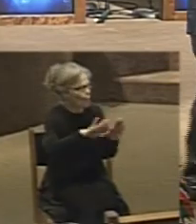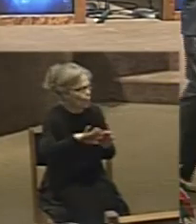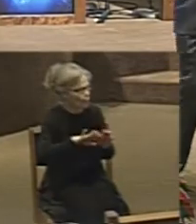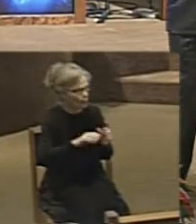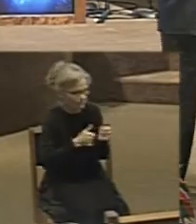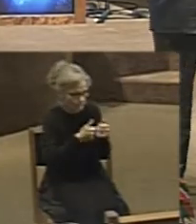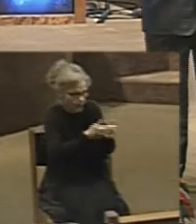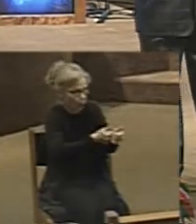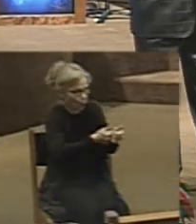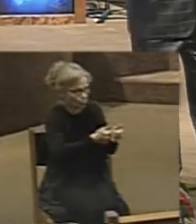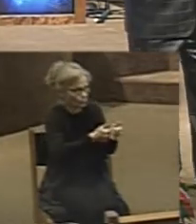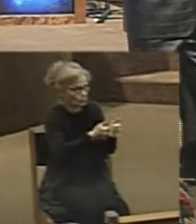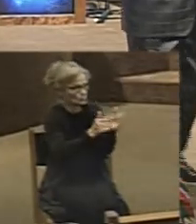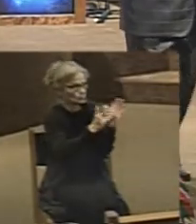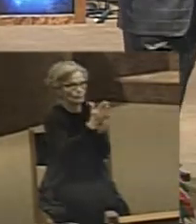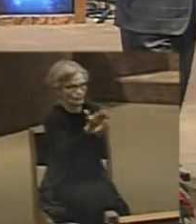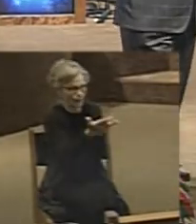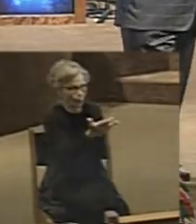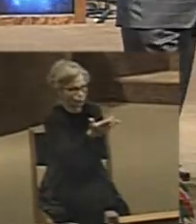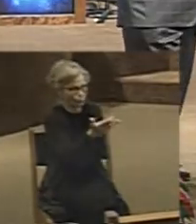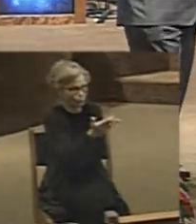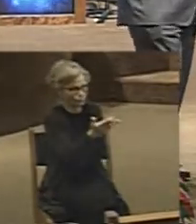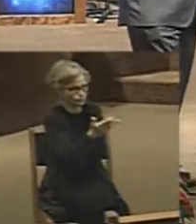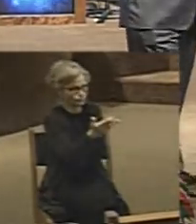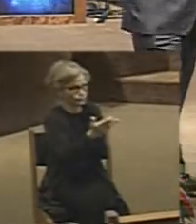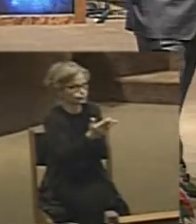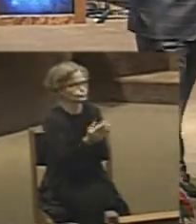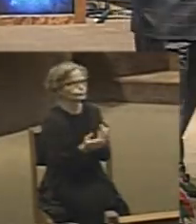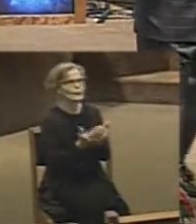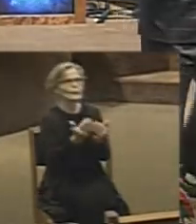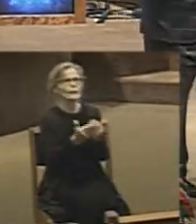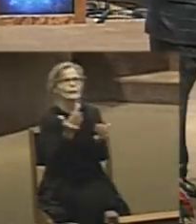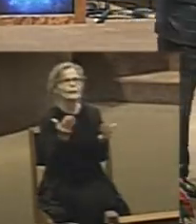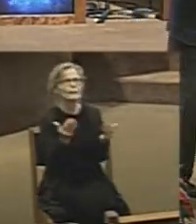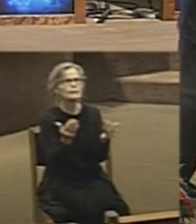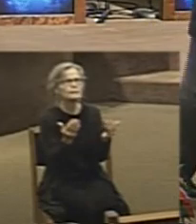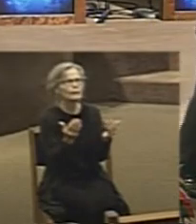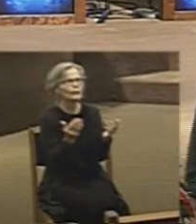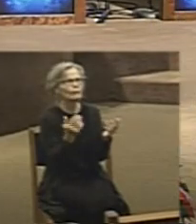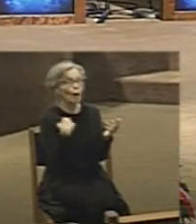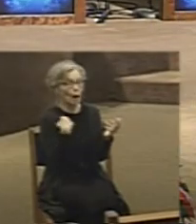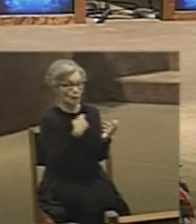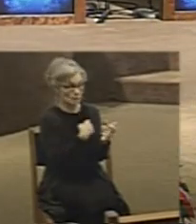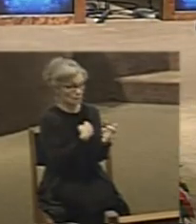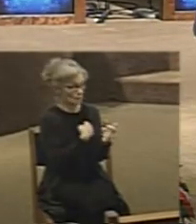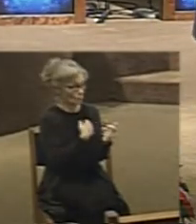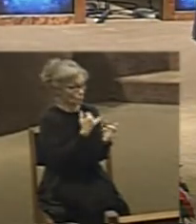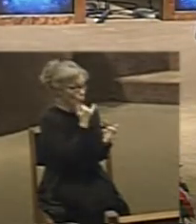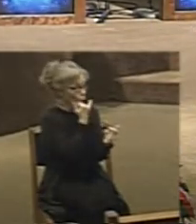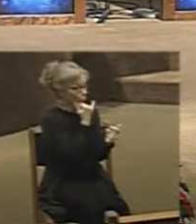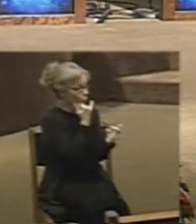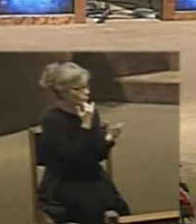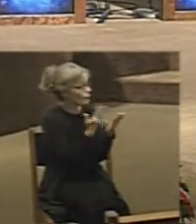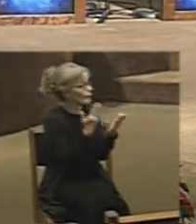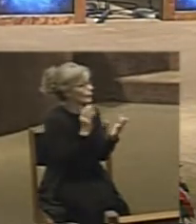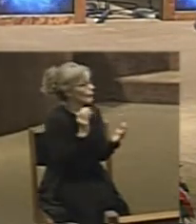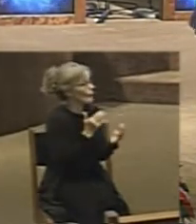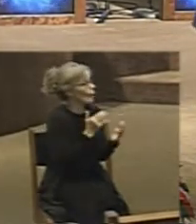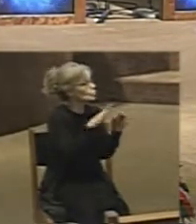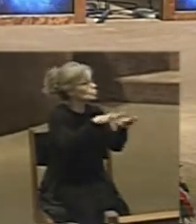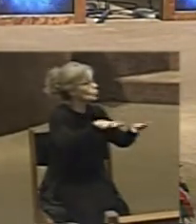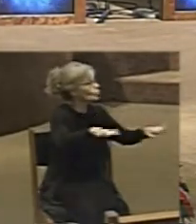Easy to lose ourselves, to lose our offspring to our times.